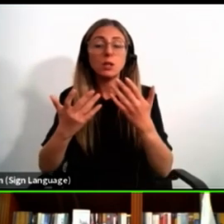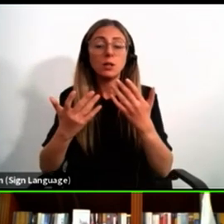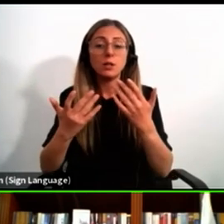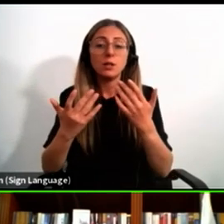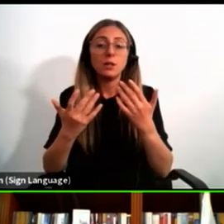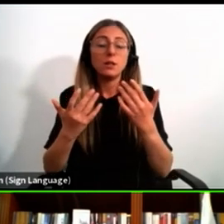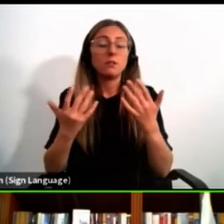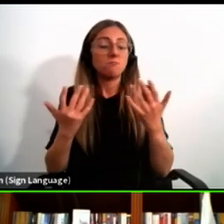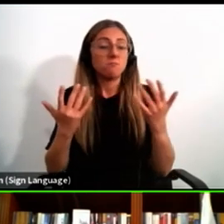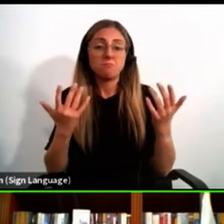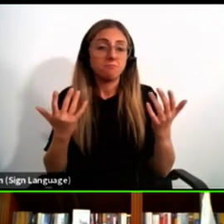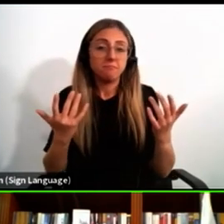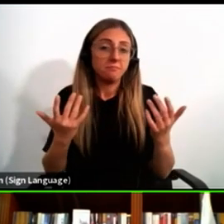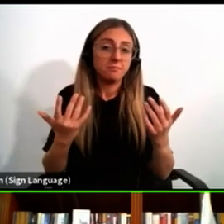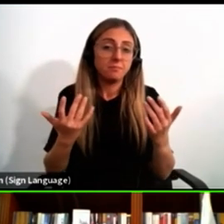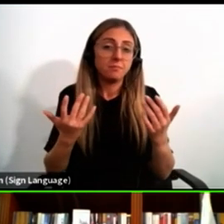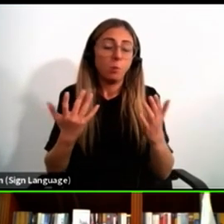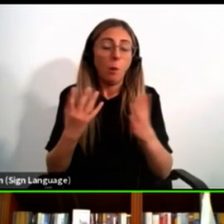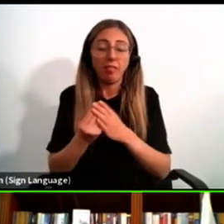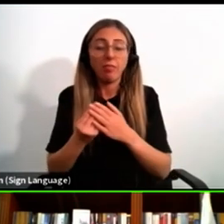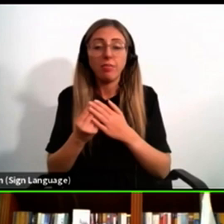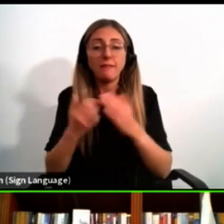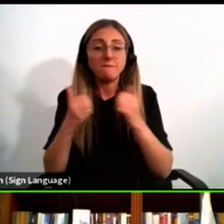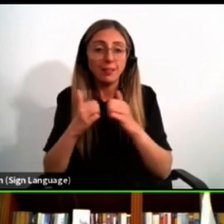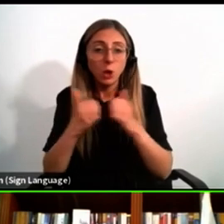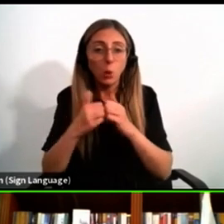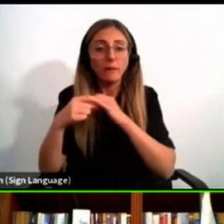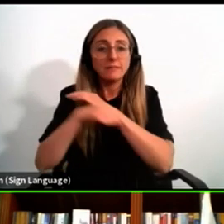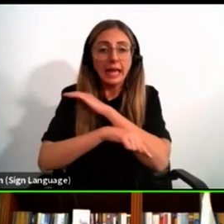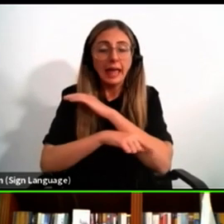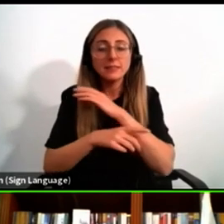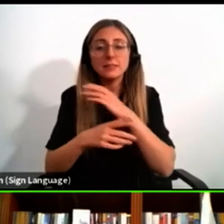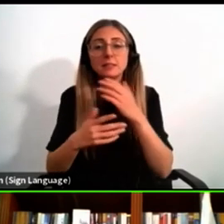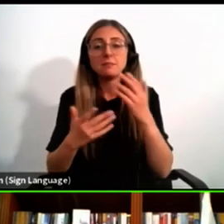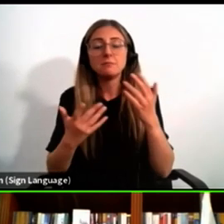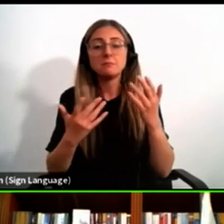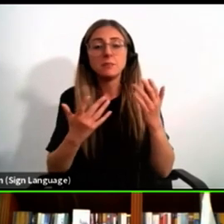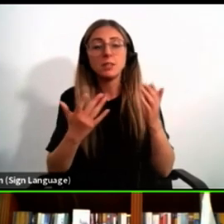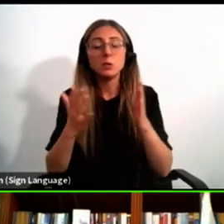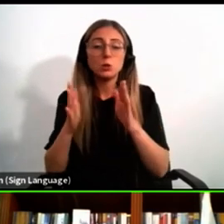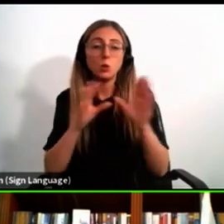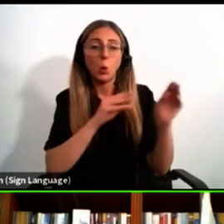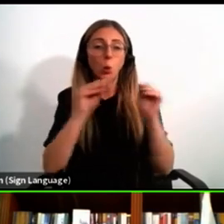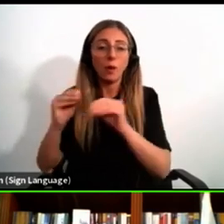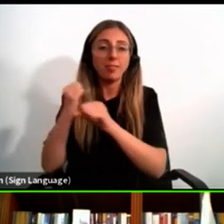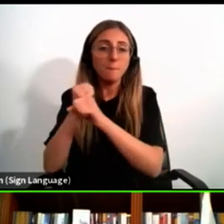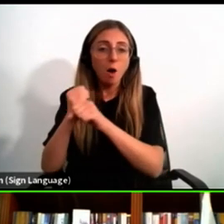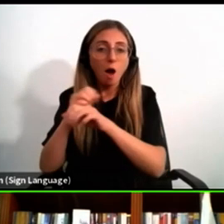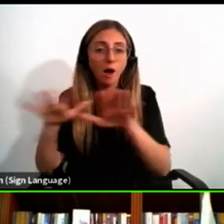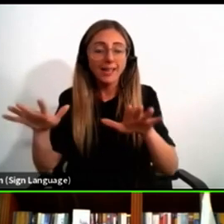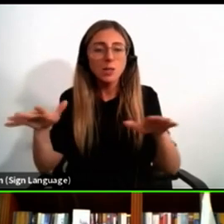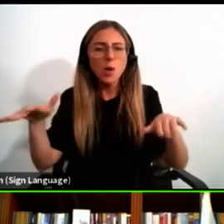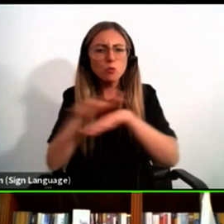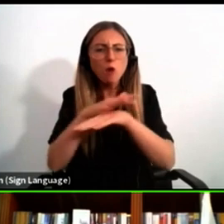what Professor Garib has called the value of debt from the bench to the market. So it crosses